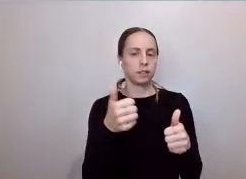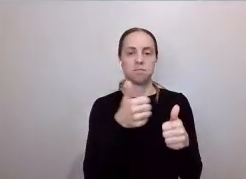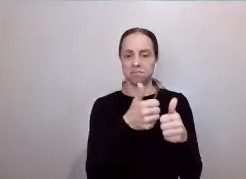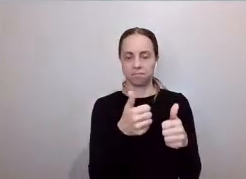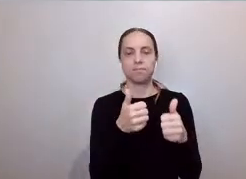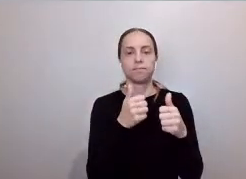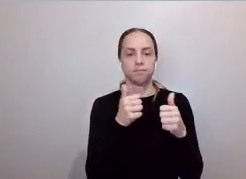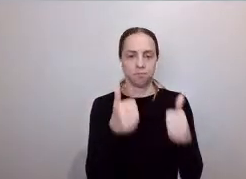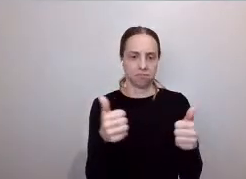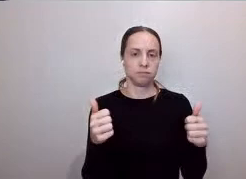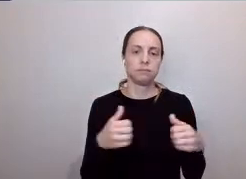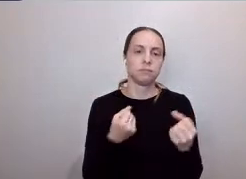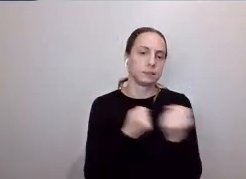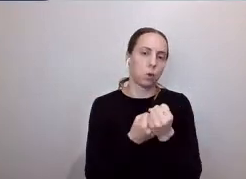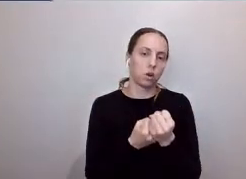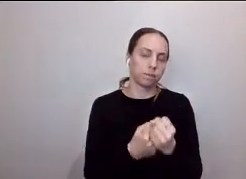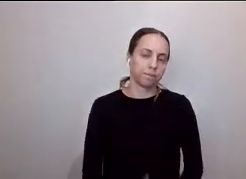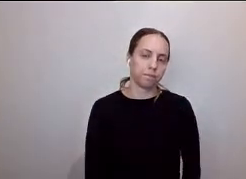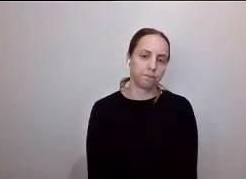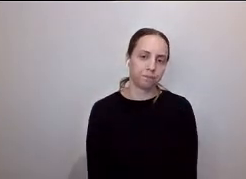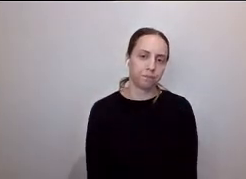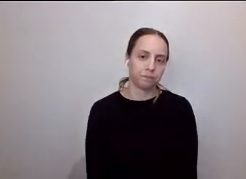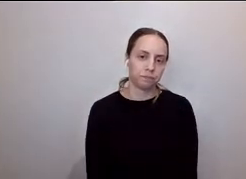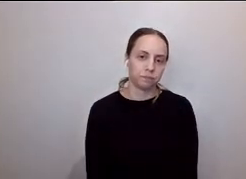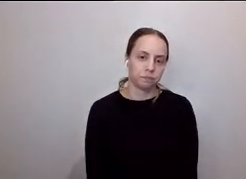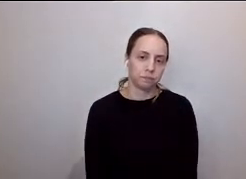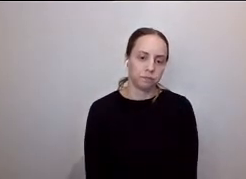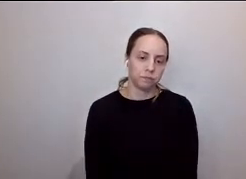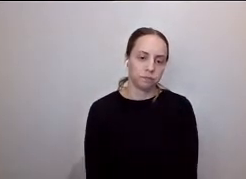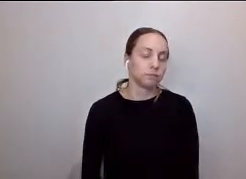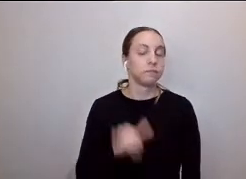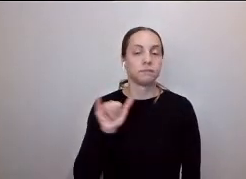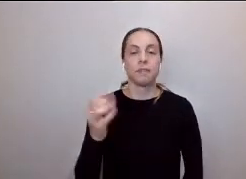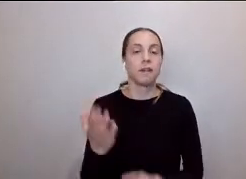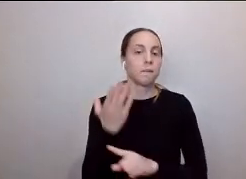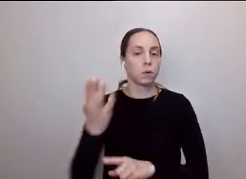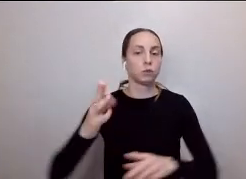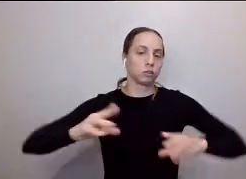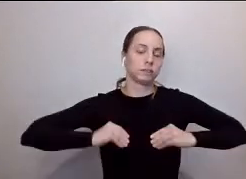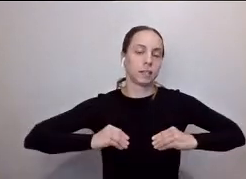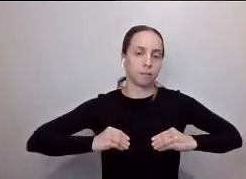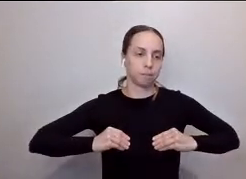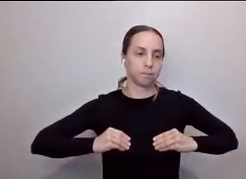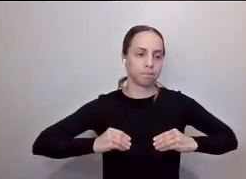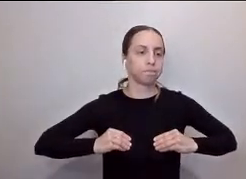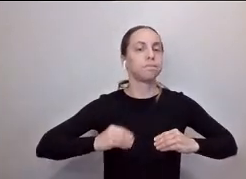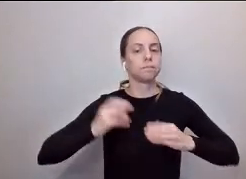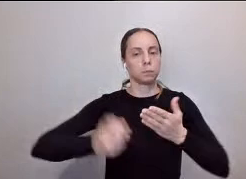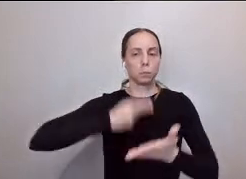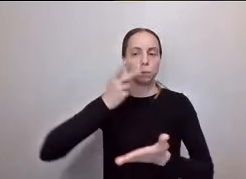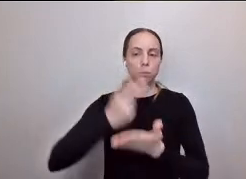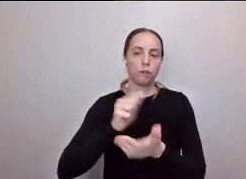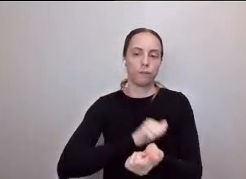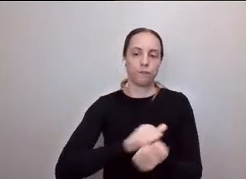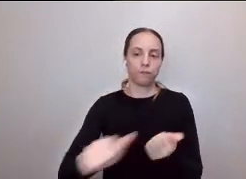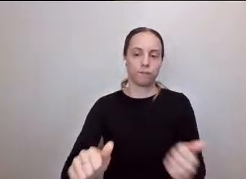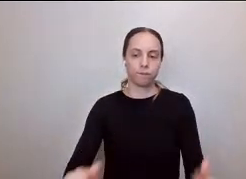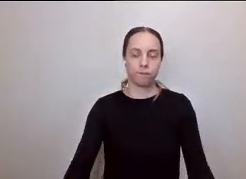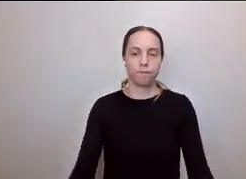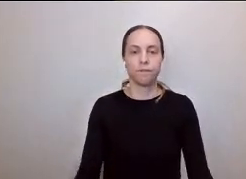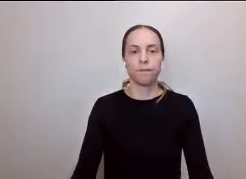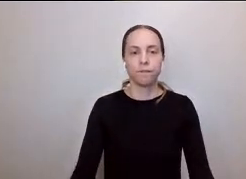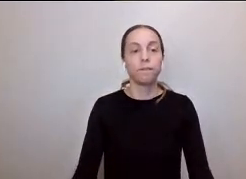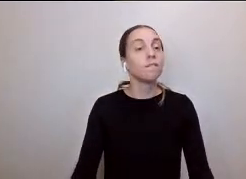that motion is adopted. That staff direction is approved. Are there any other amendments